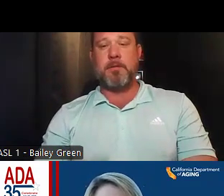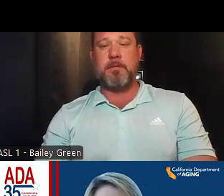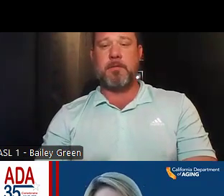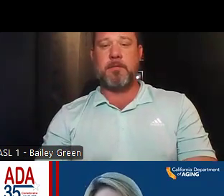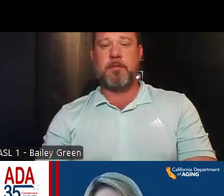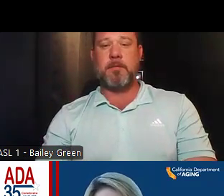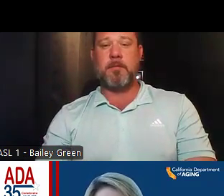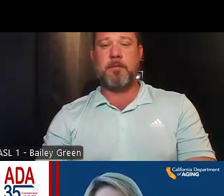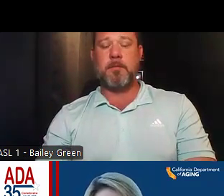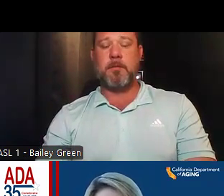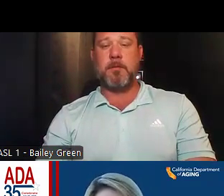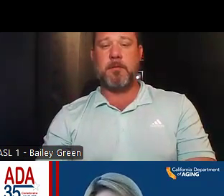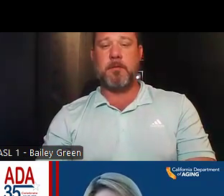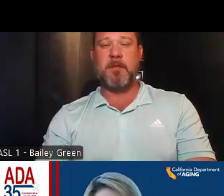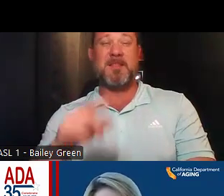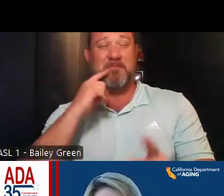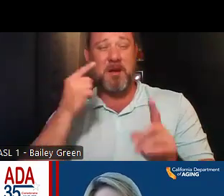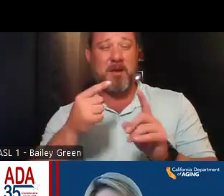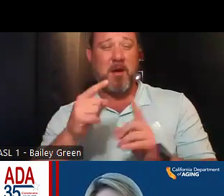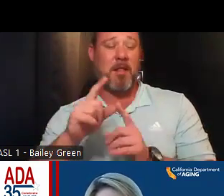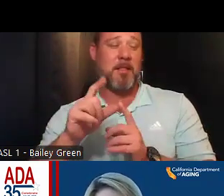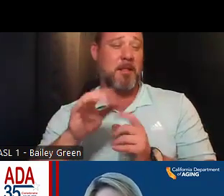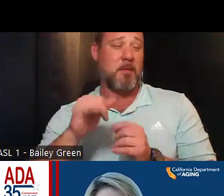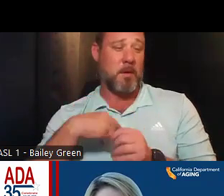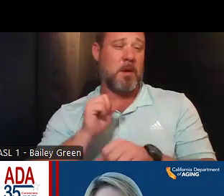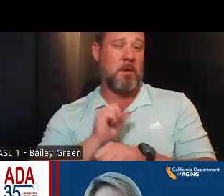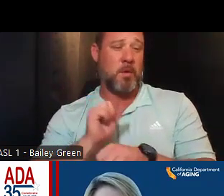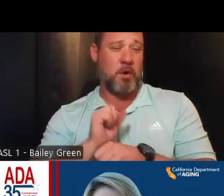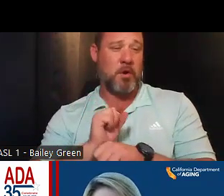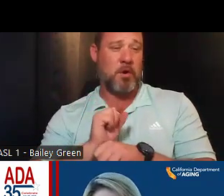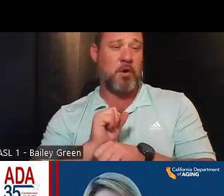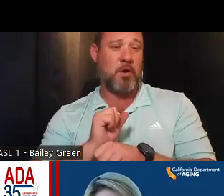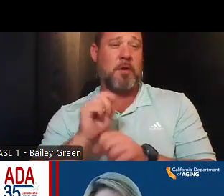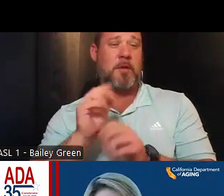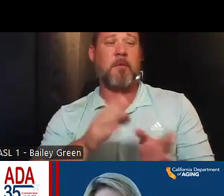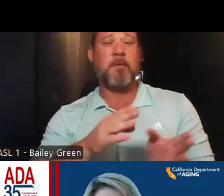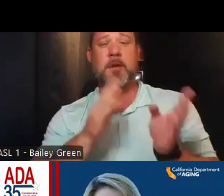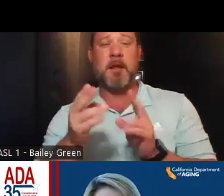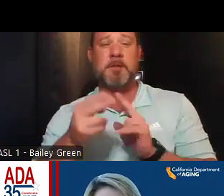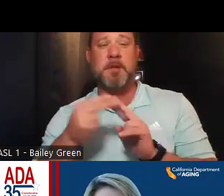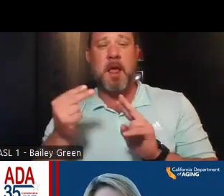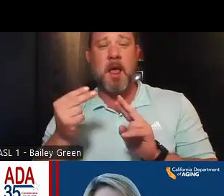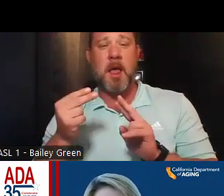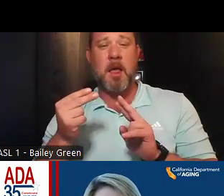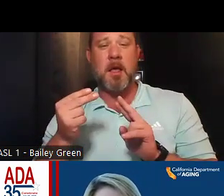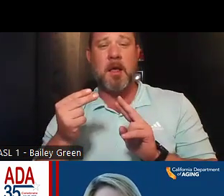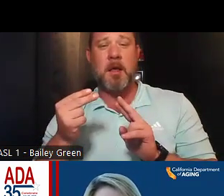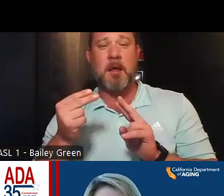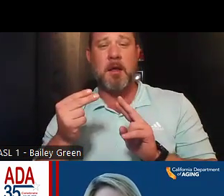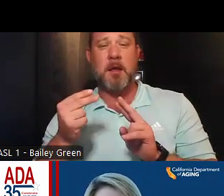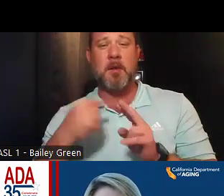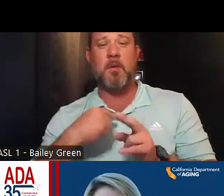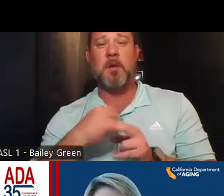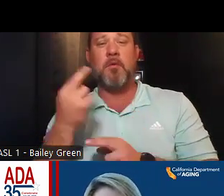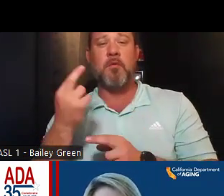this was primarily the landscape that we worked with. And if you go to the next slide, we